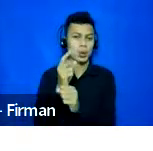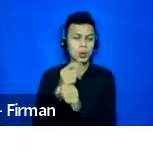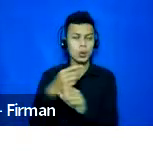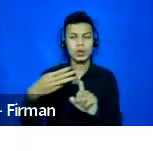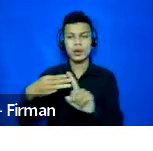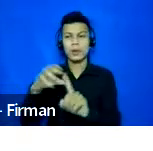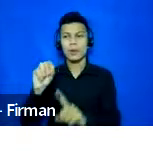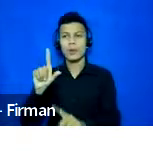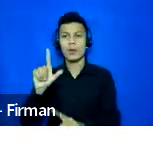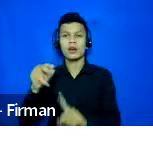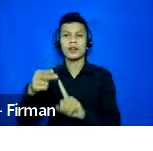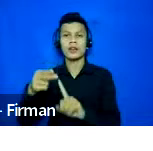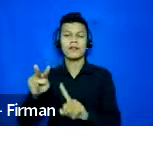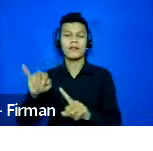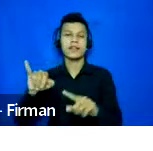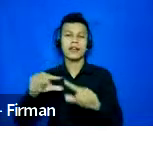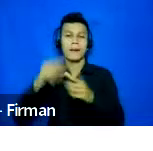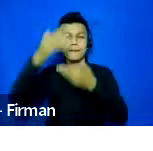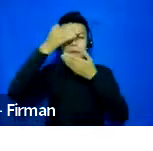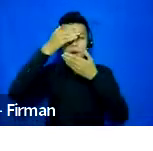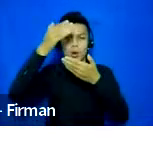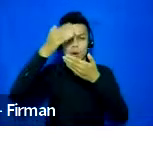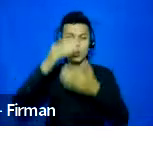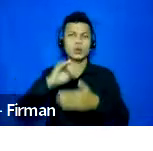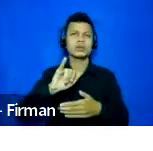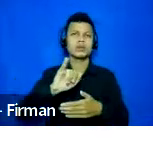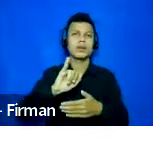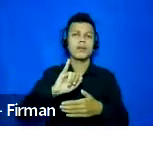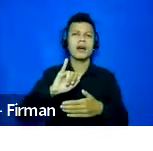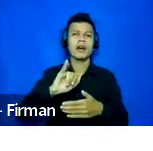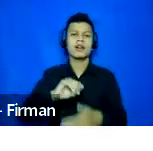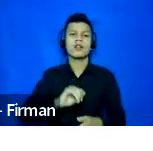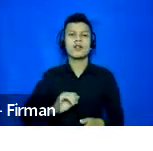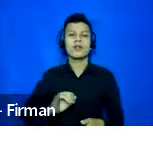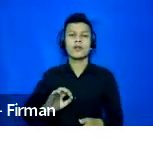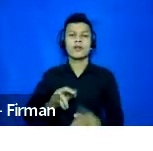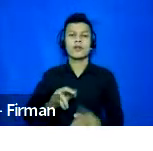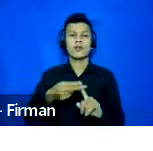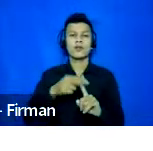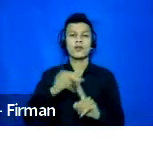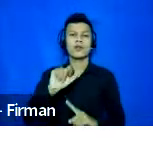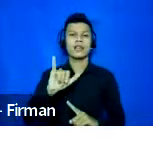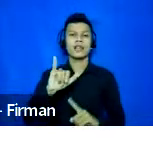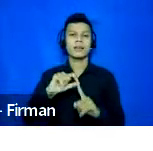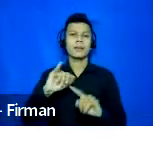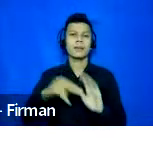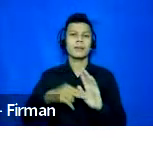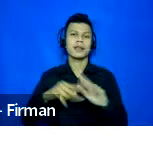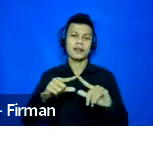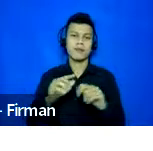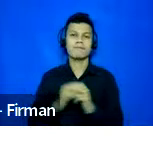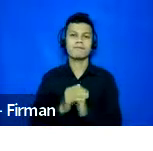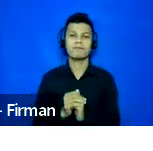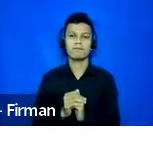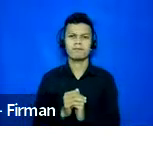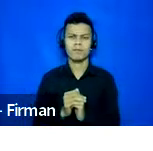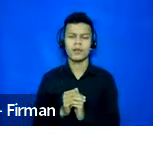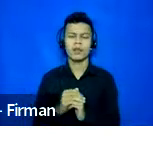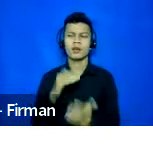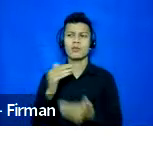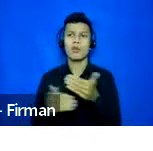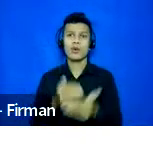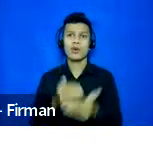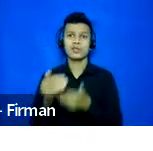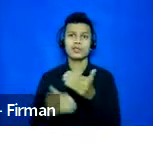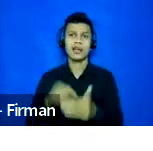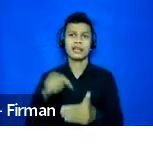Philippines. And throughout the process, the teachers provide very interesting feedback on